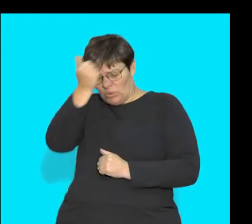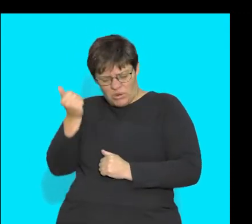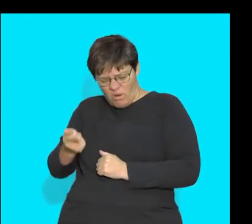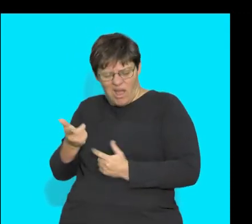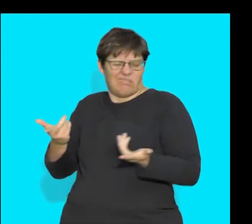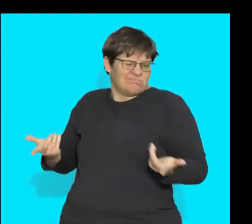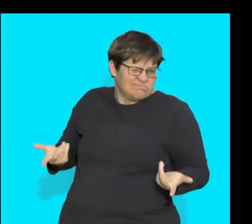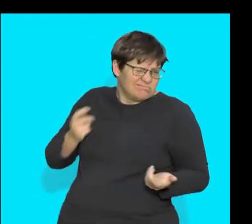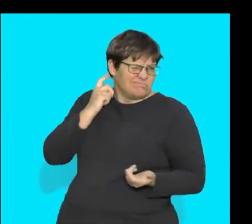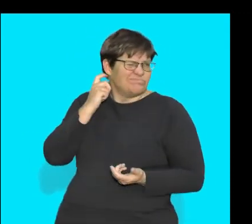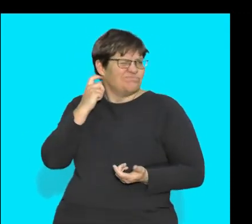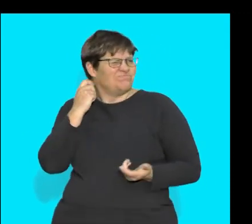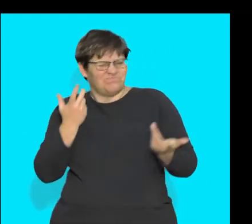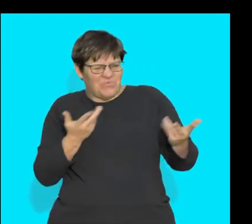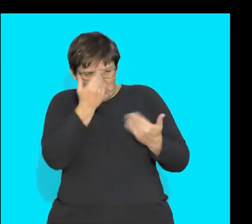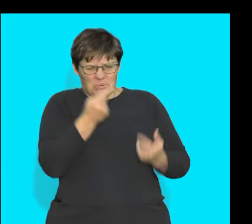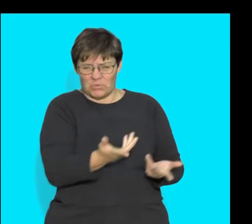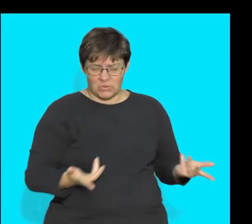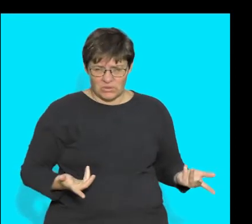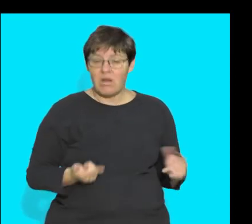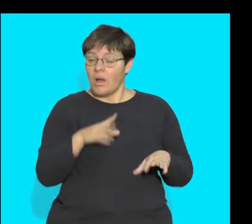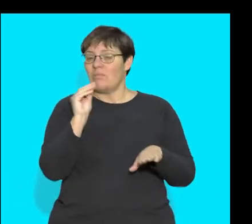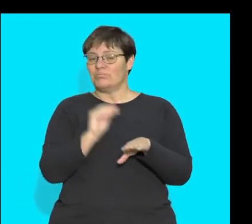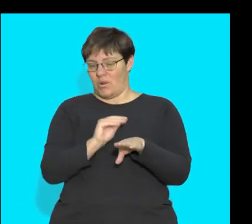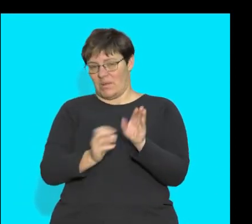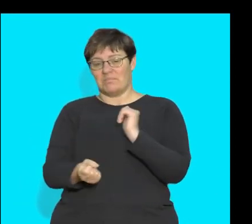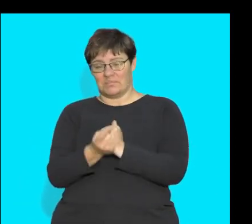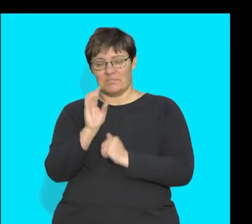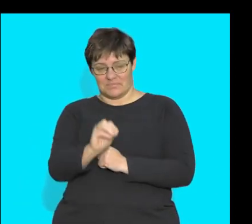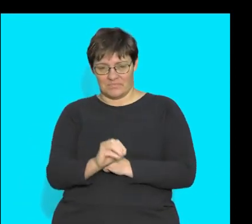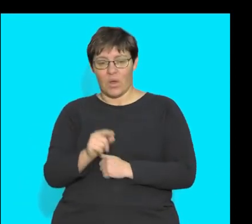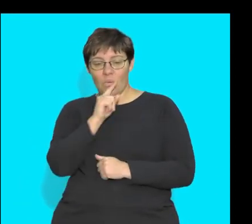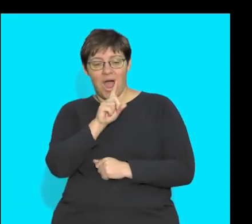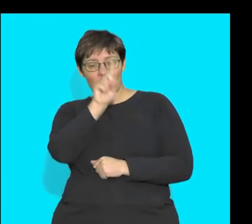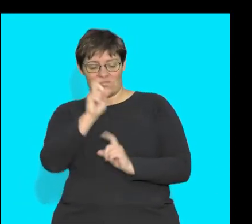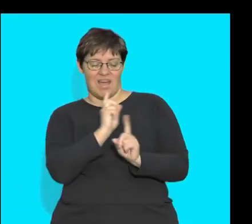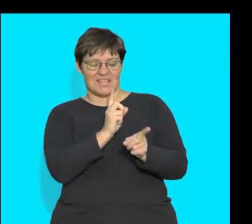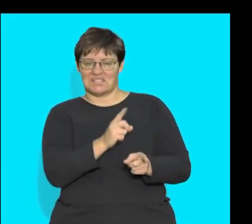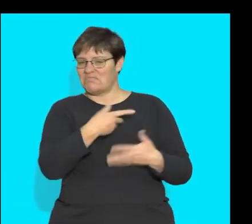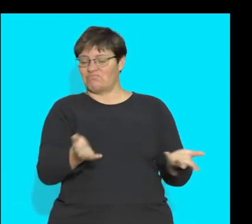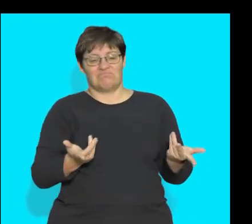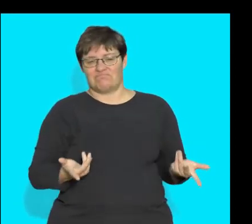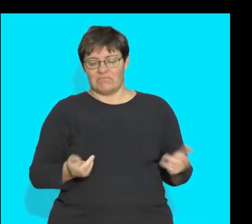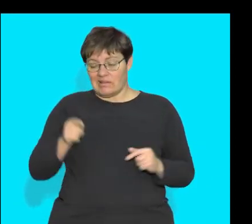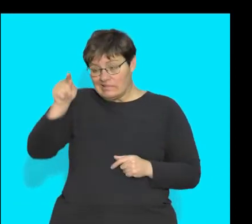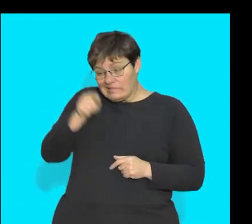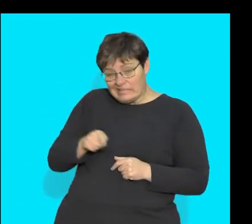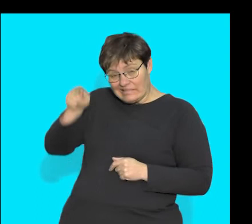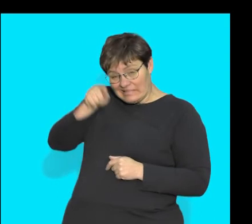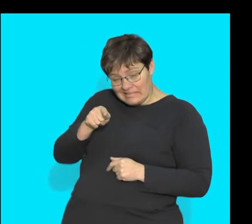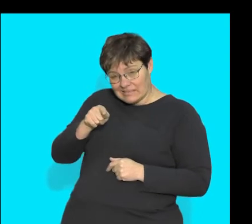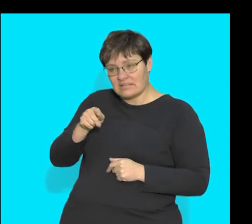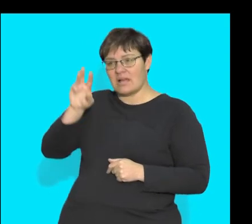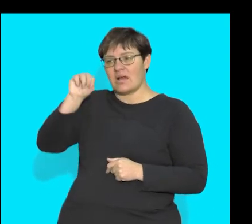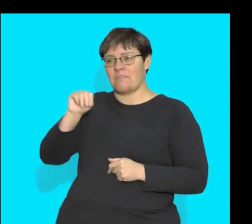the organelle is, then you're going to have a problem with the rest of the question. So the organelle we said